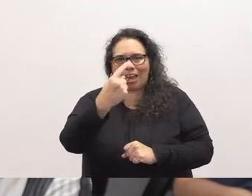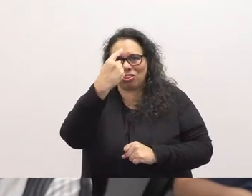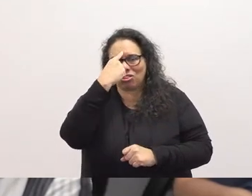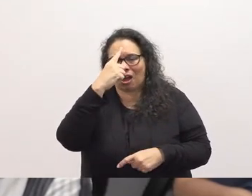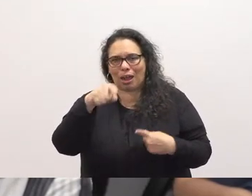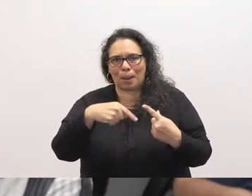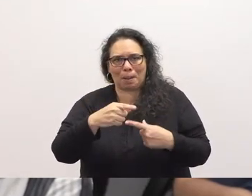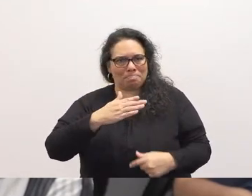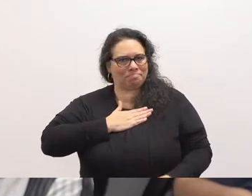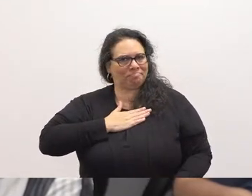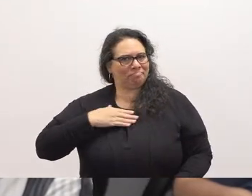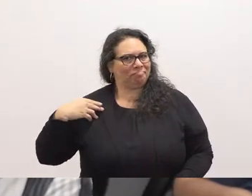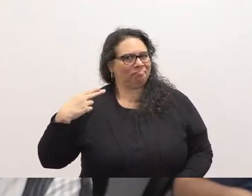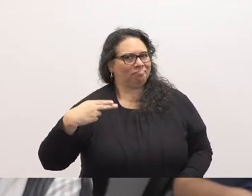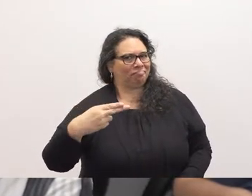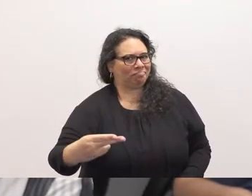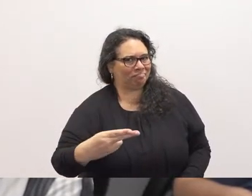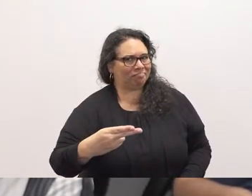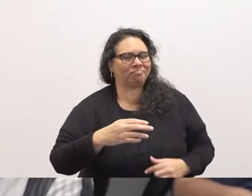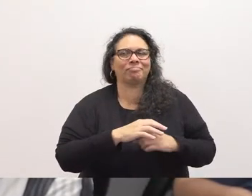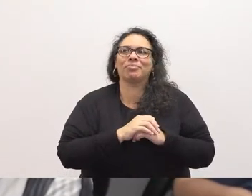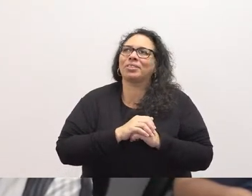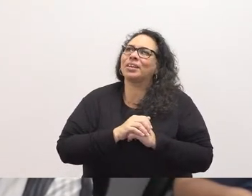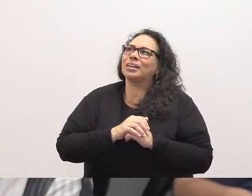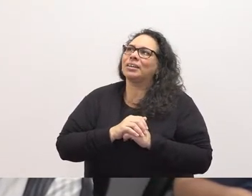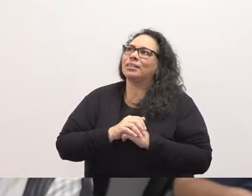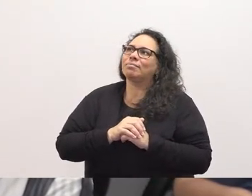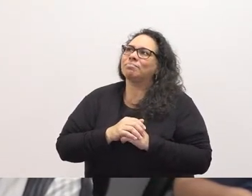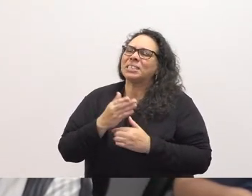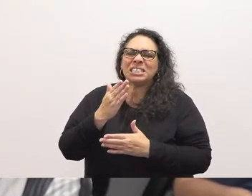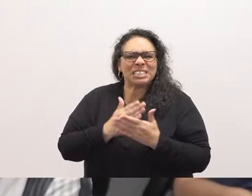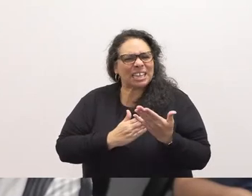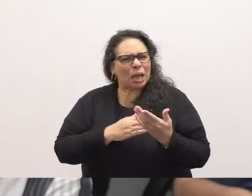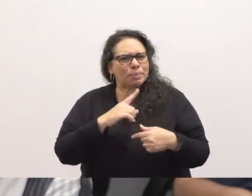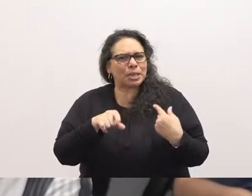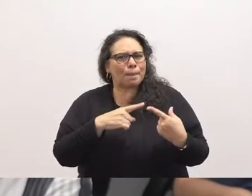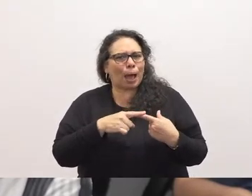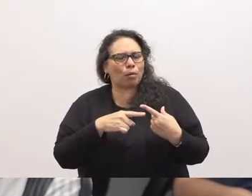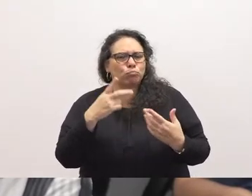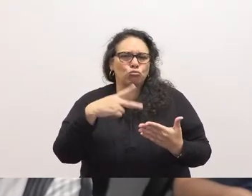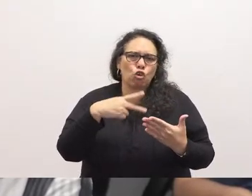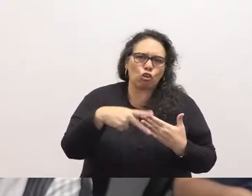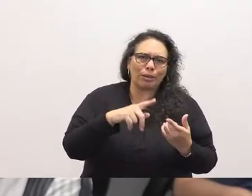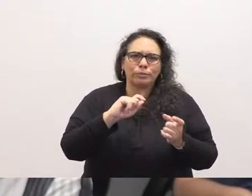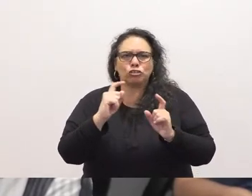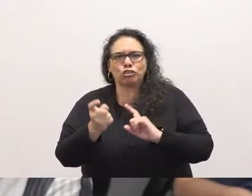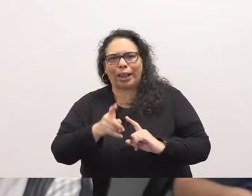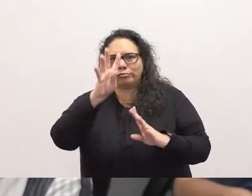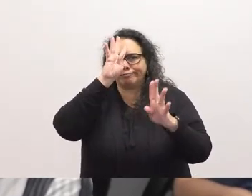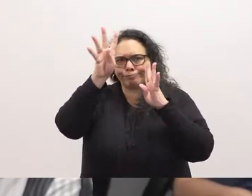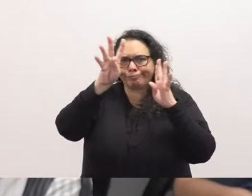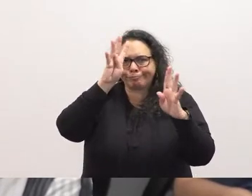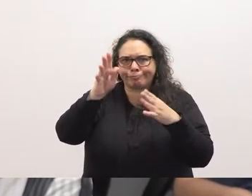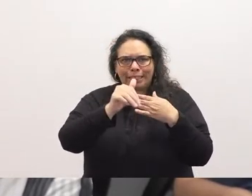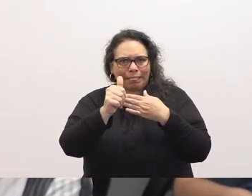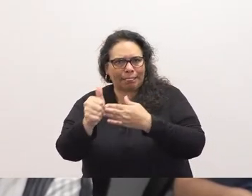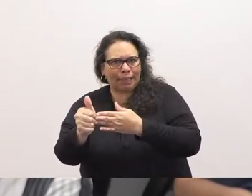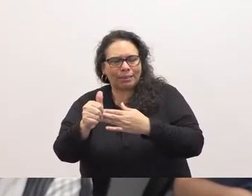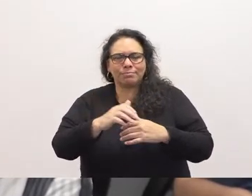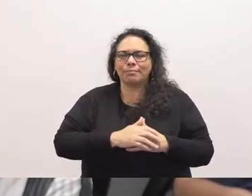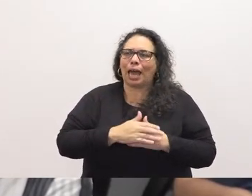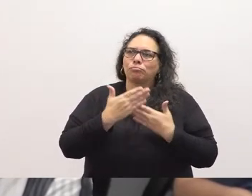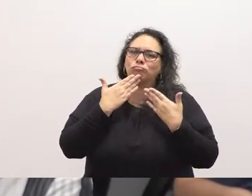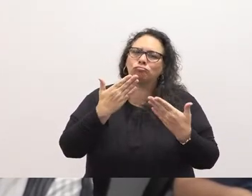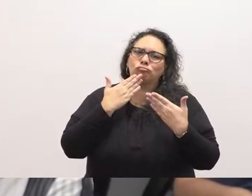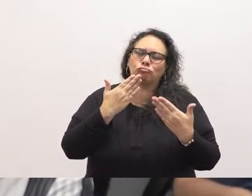legacy. For some, their legacy might be about programs, changes, or innovations they've led. I'm grateful